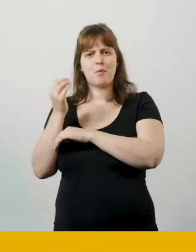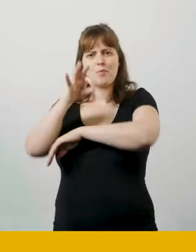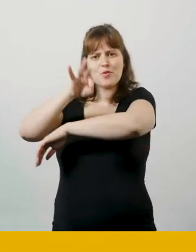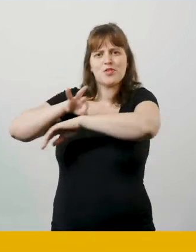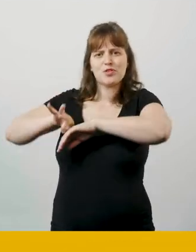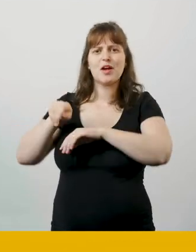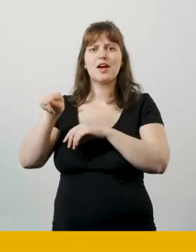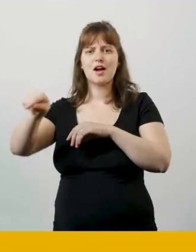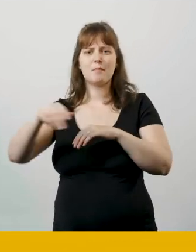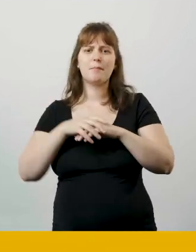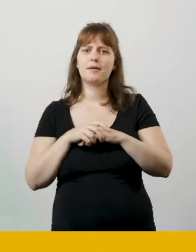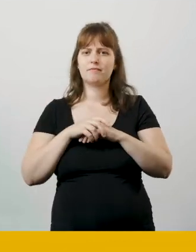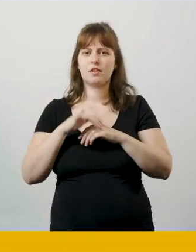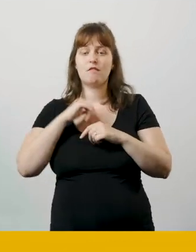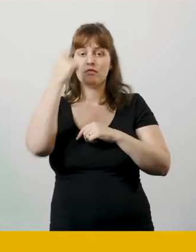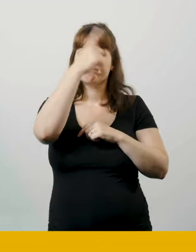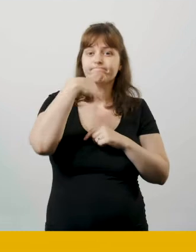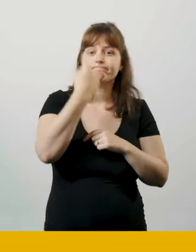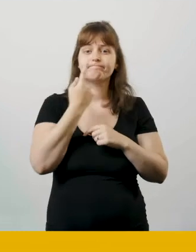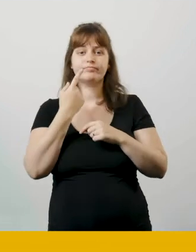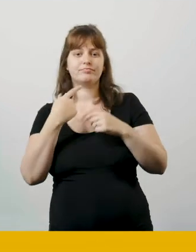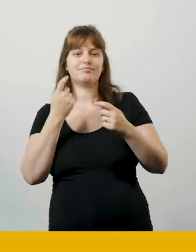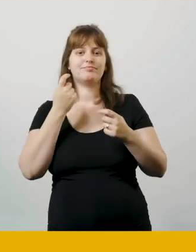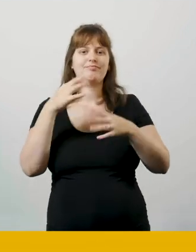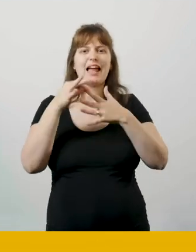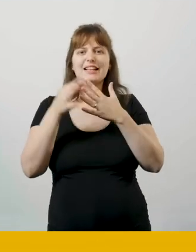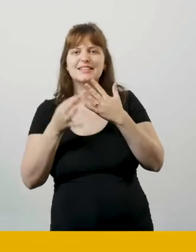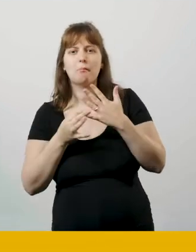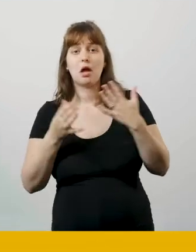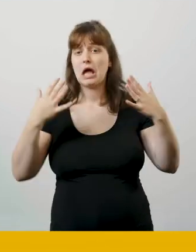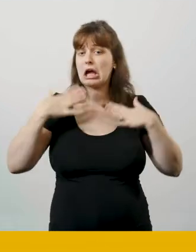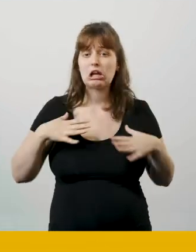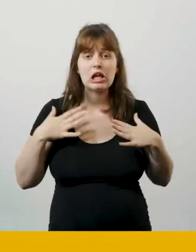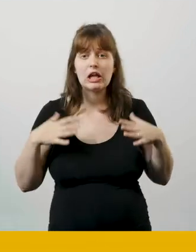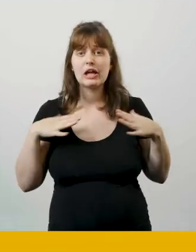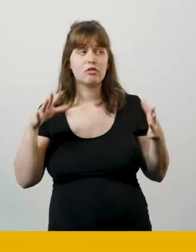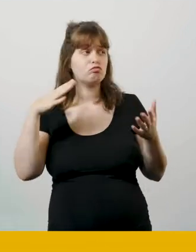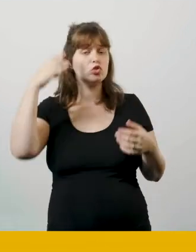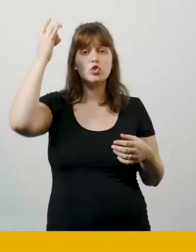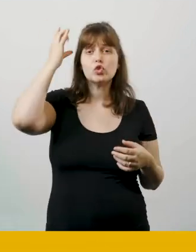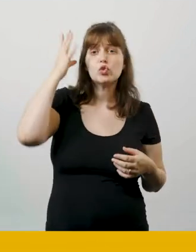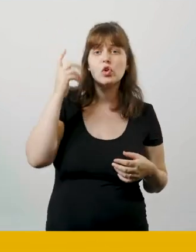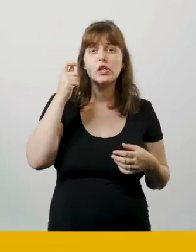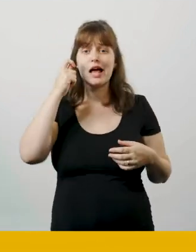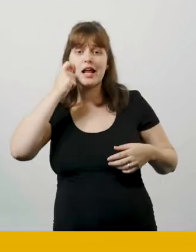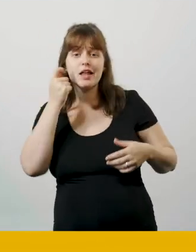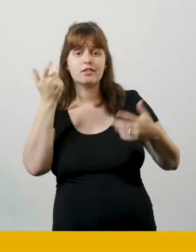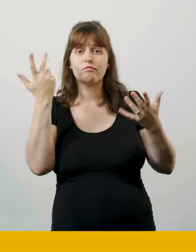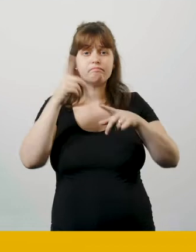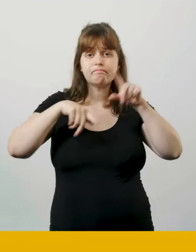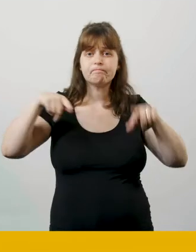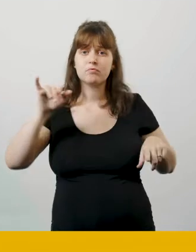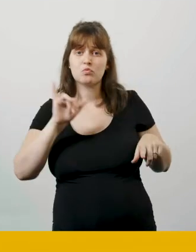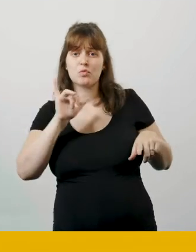features, the characteristics, the appearance, the clothes, the culture, the ethnicity that they liked most, or